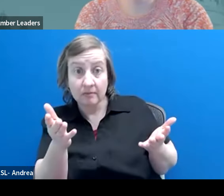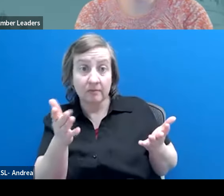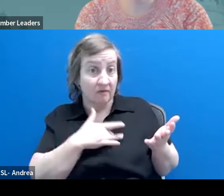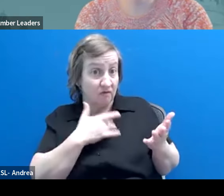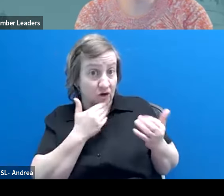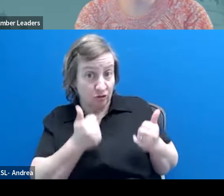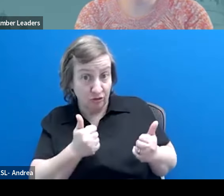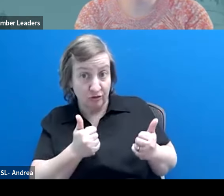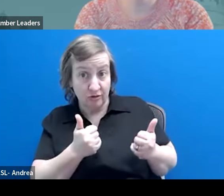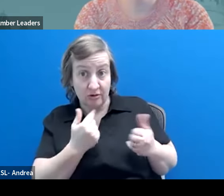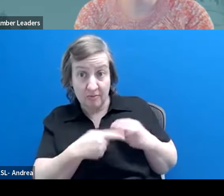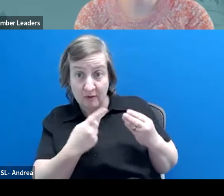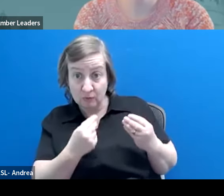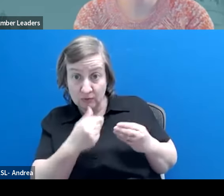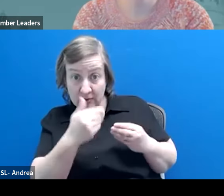we're doing next?